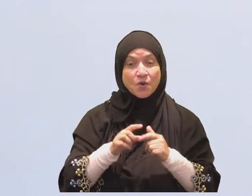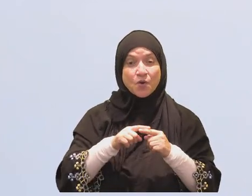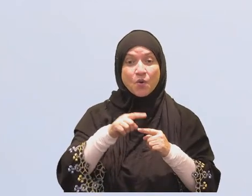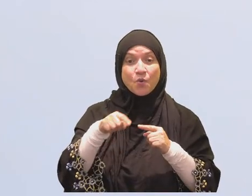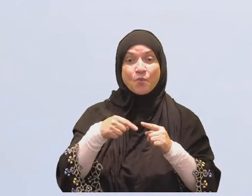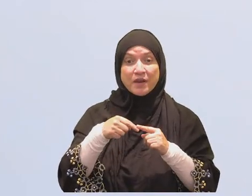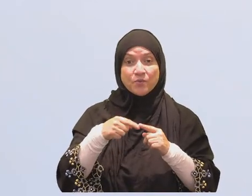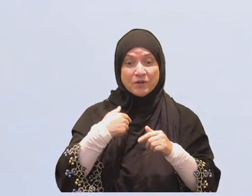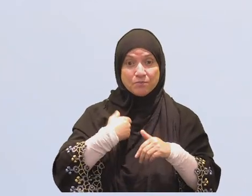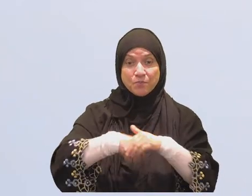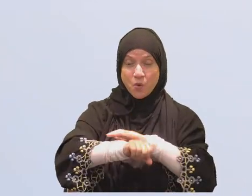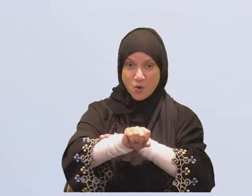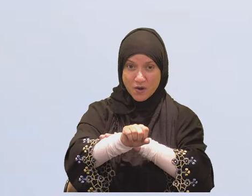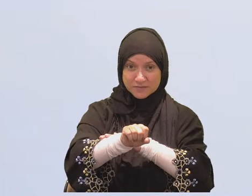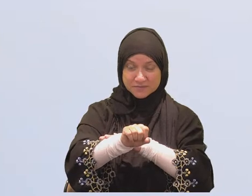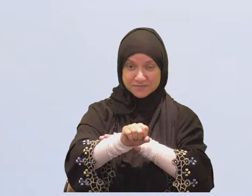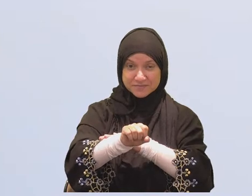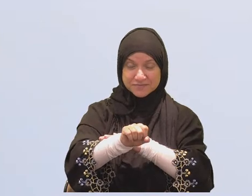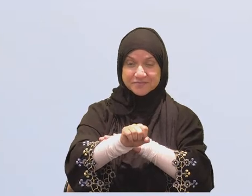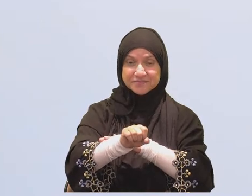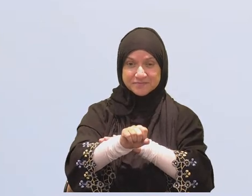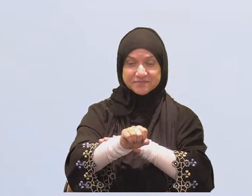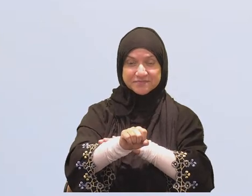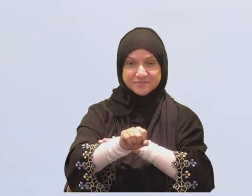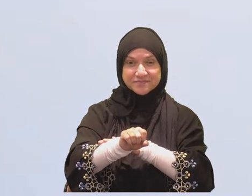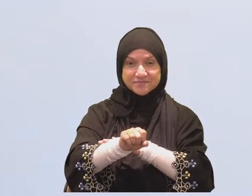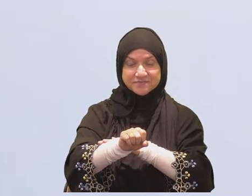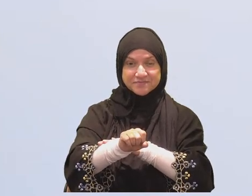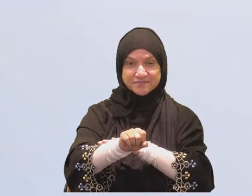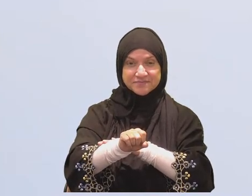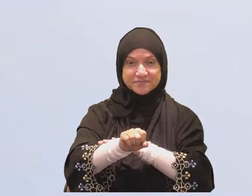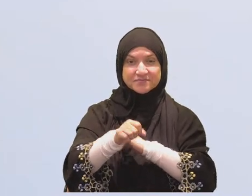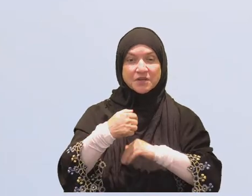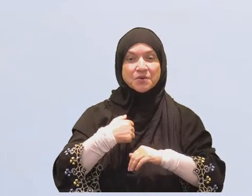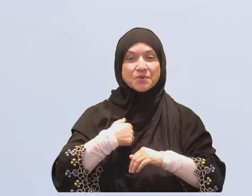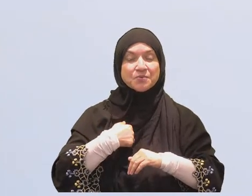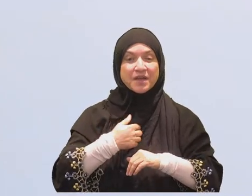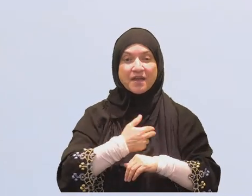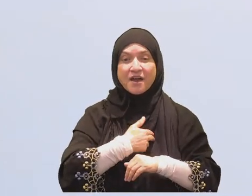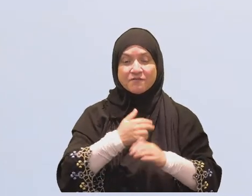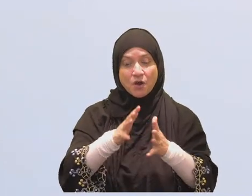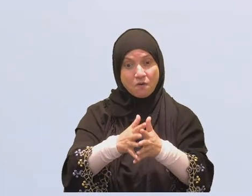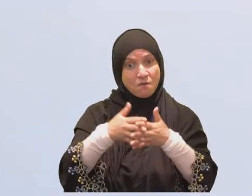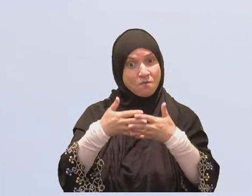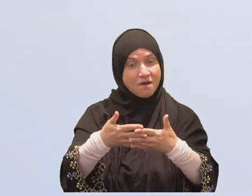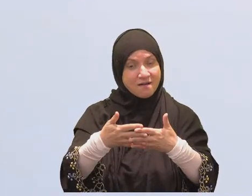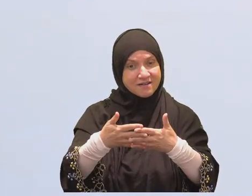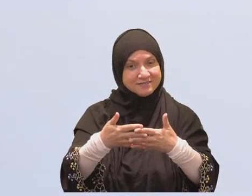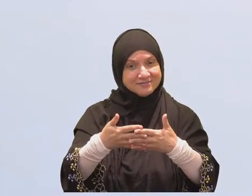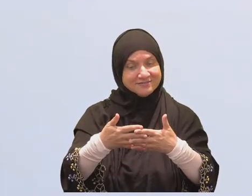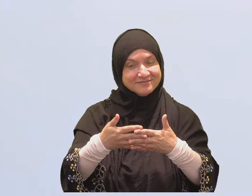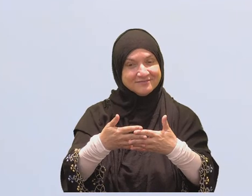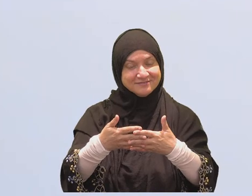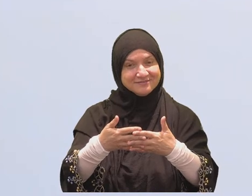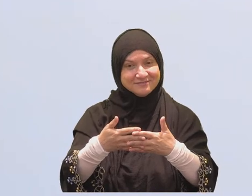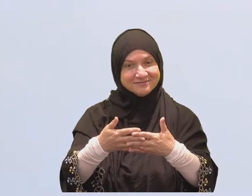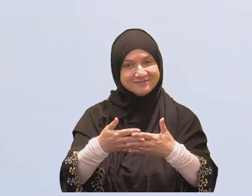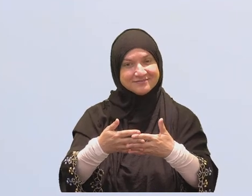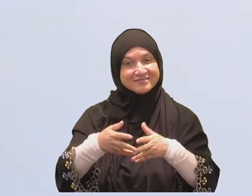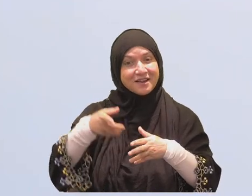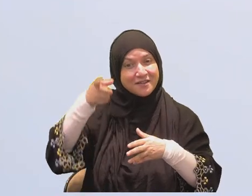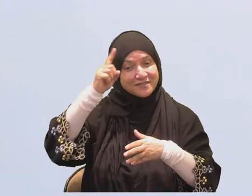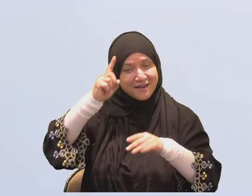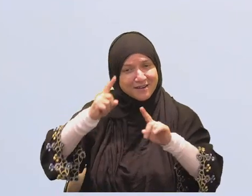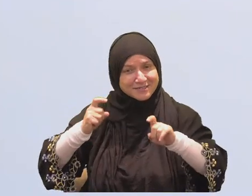of the Quran, that eternal speech of Allah subhanahu wa ta'ala, its